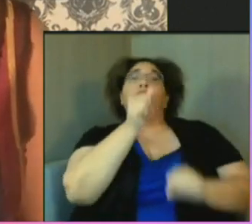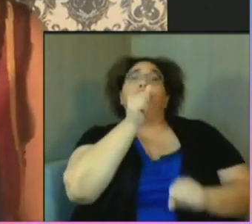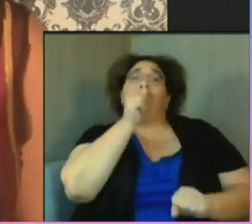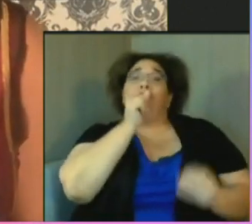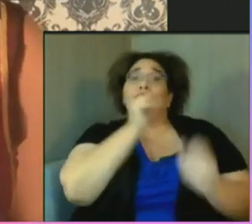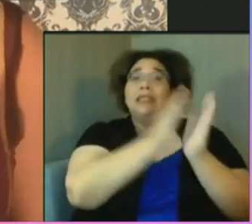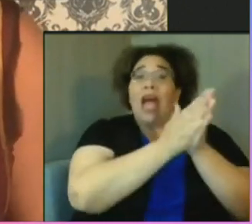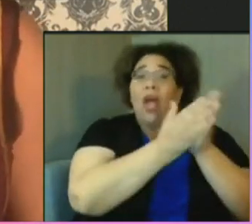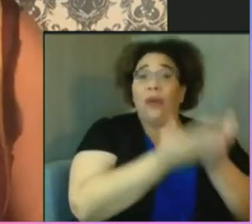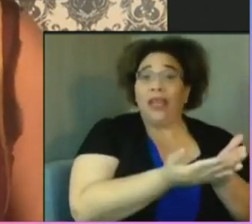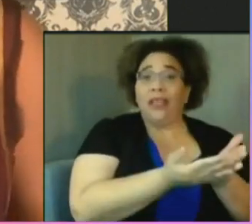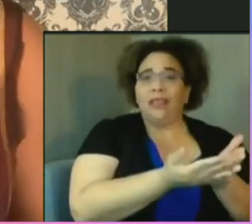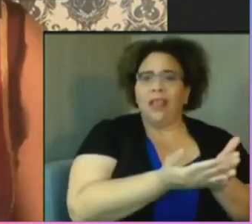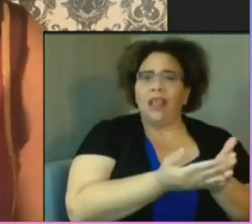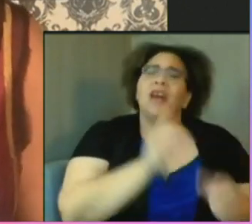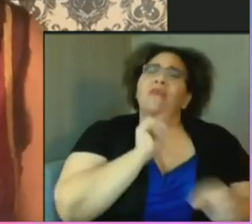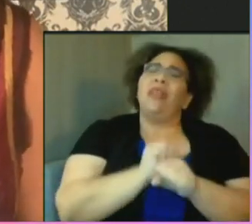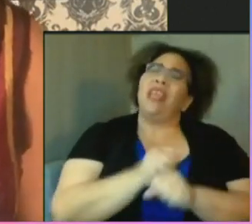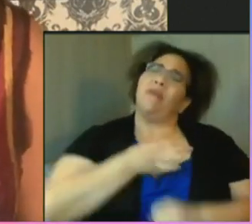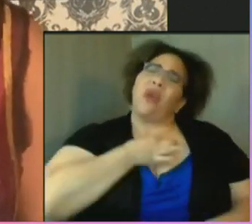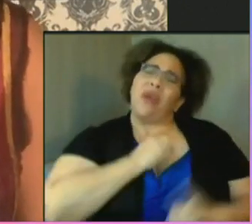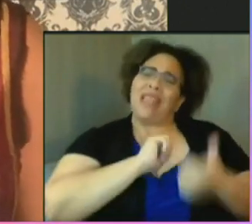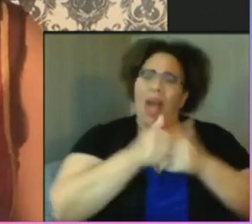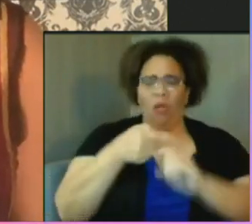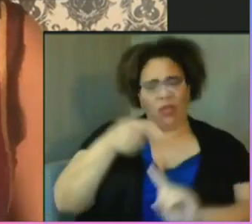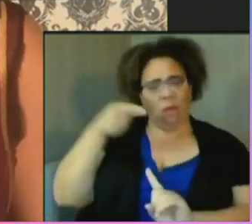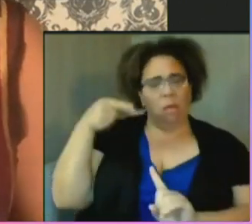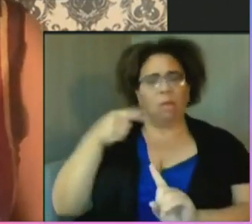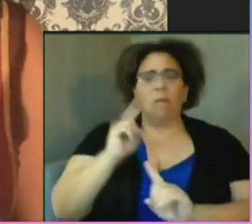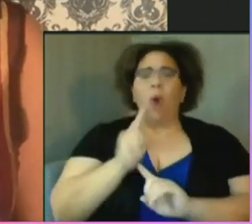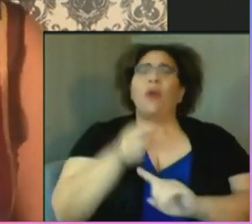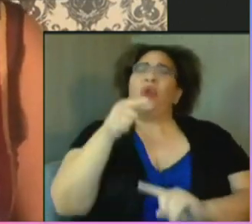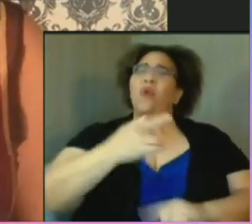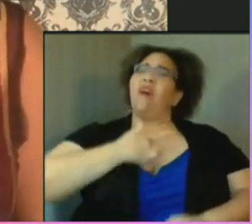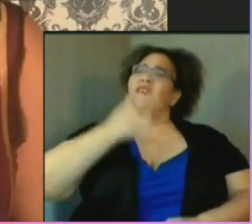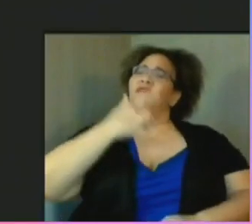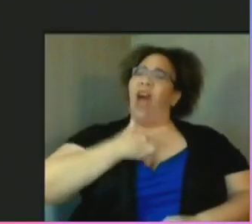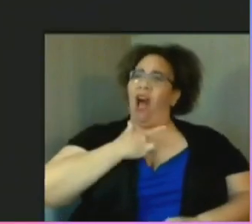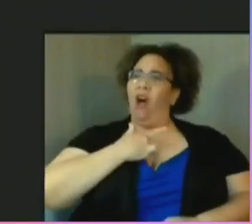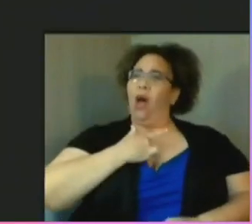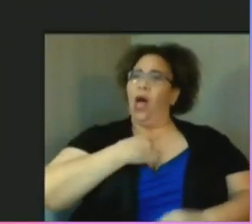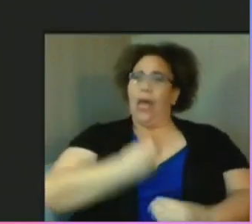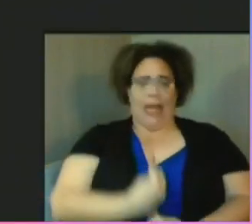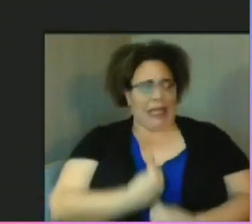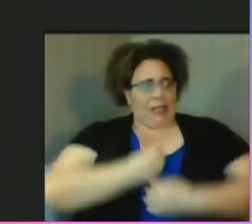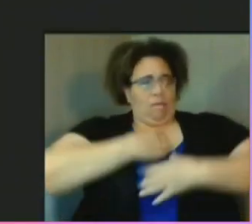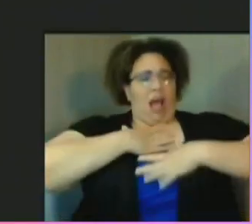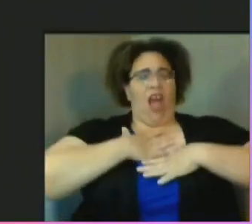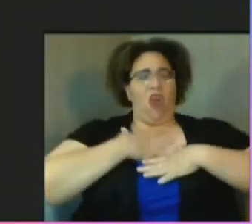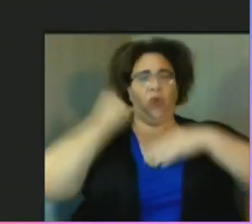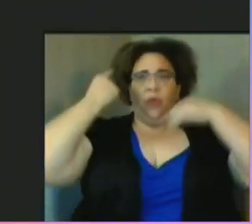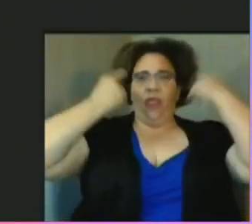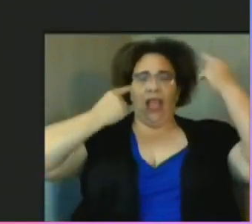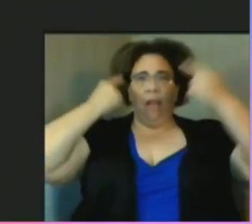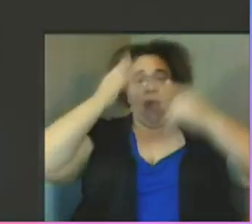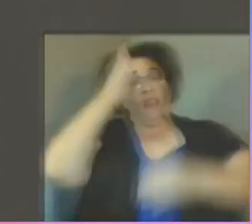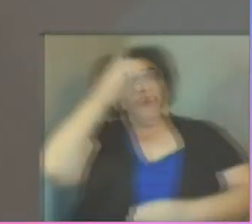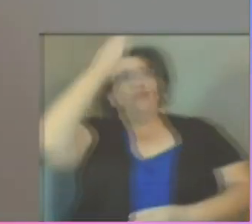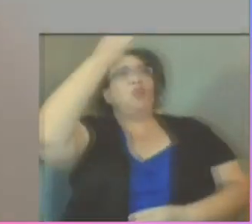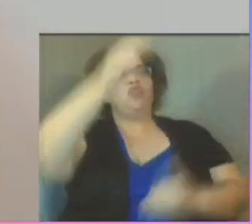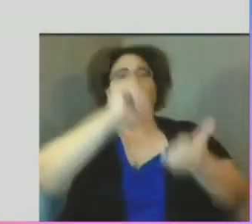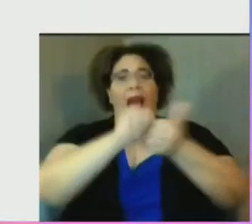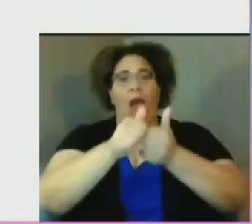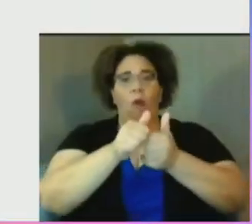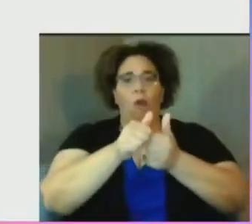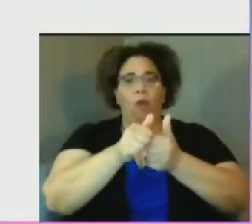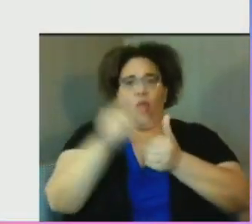wondering how in this moment you felt inspired and driven to think about the future and how those things were linked